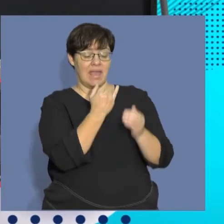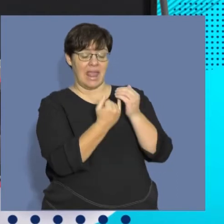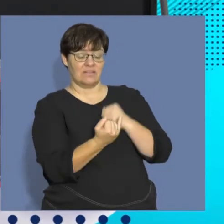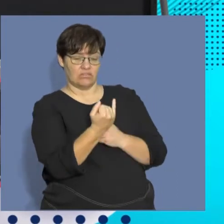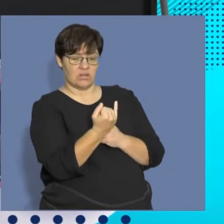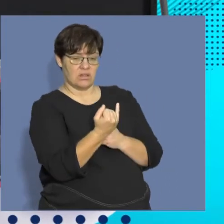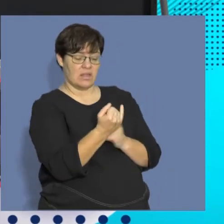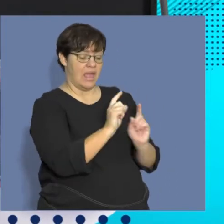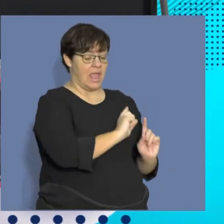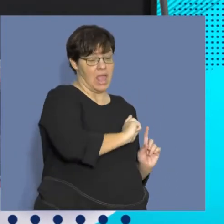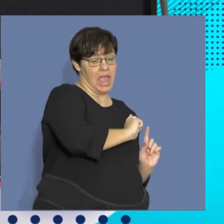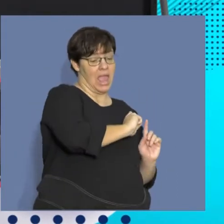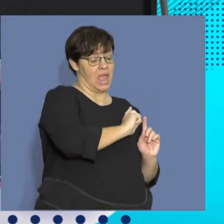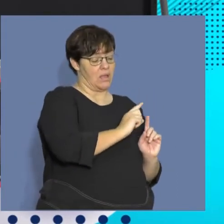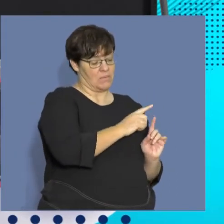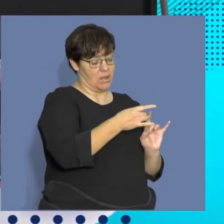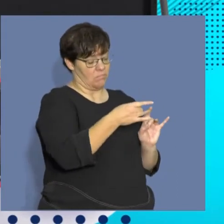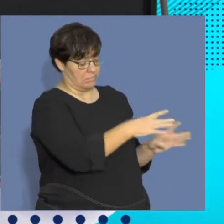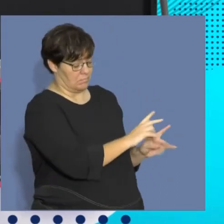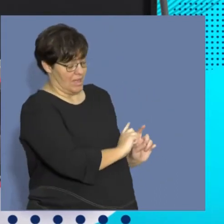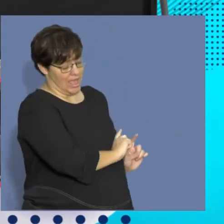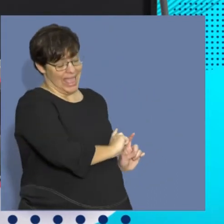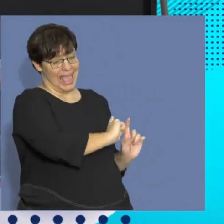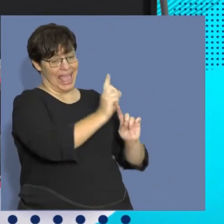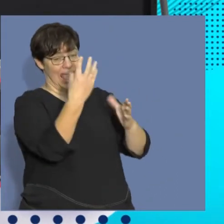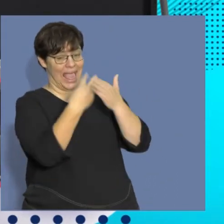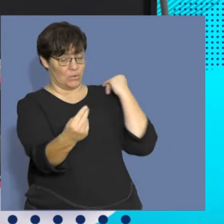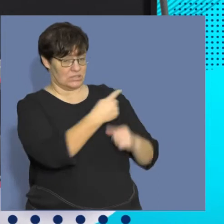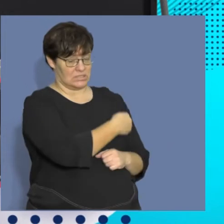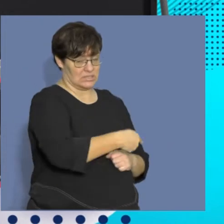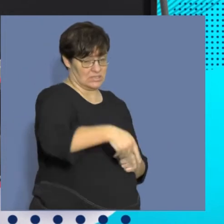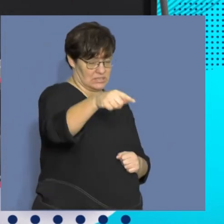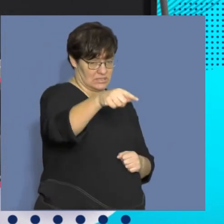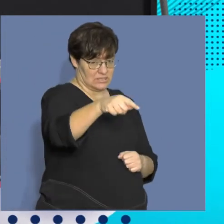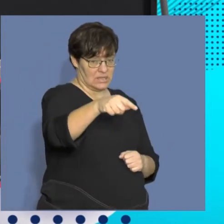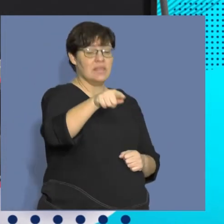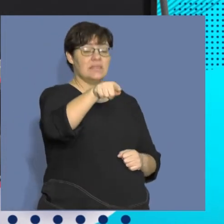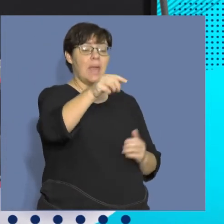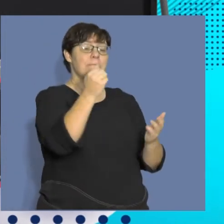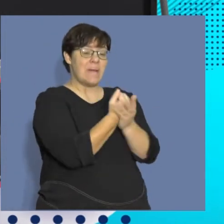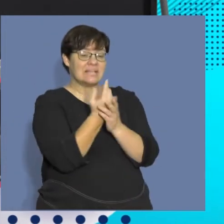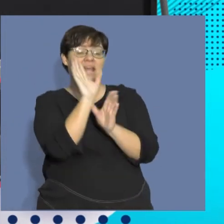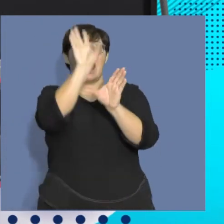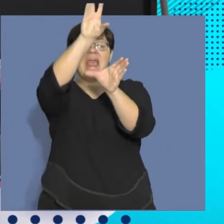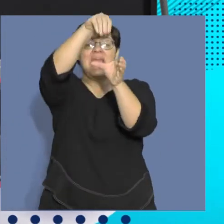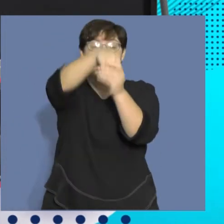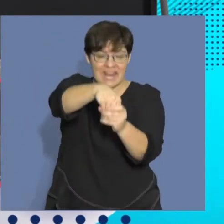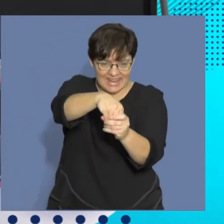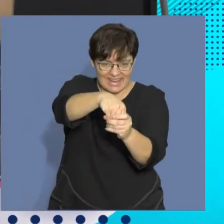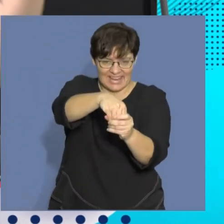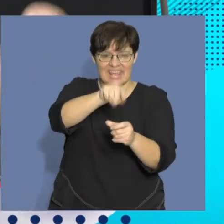if individuals emigrate from one population, they have